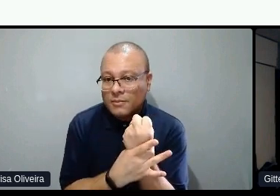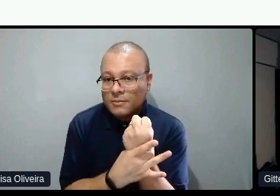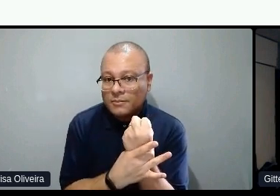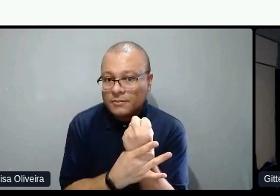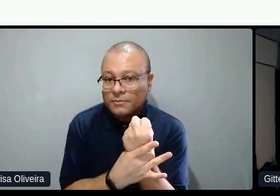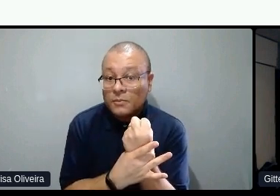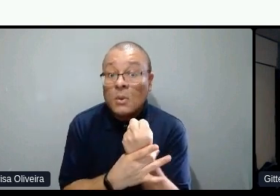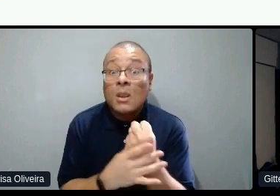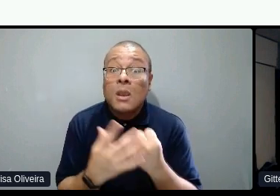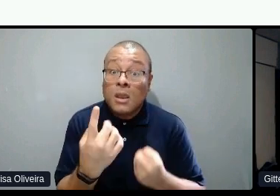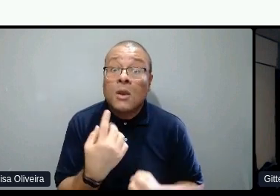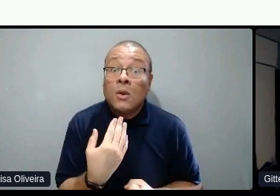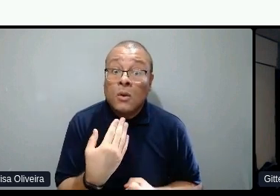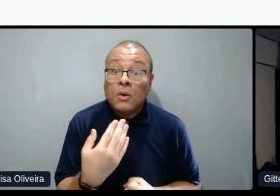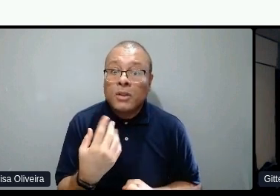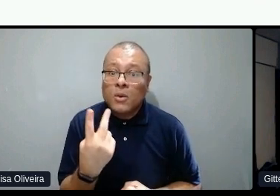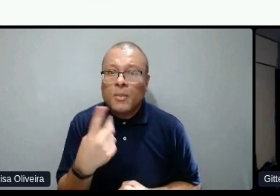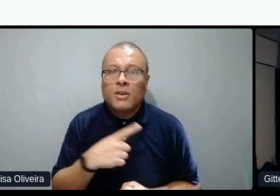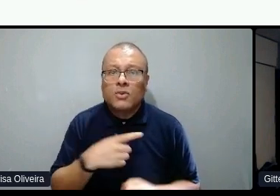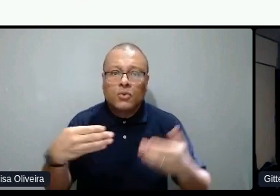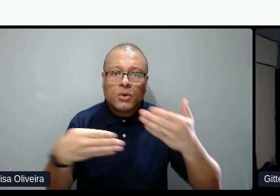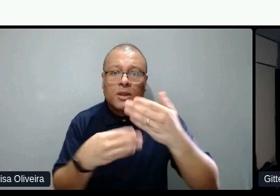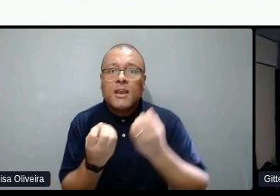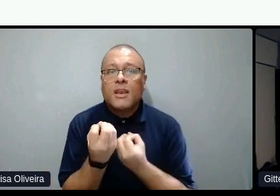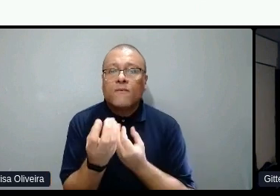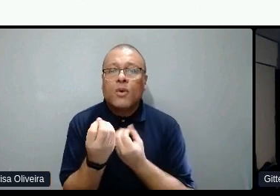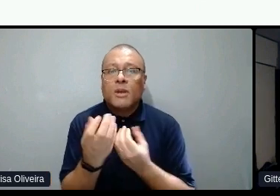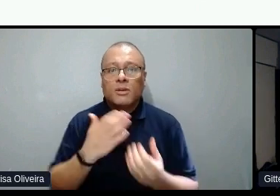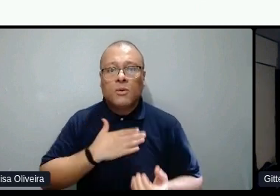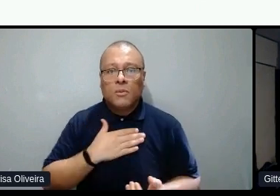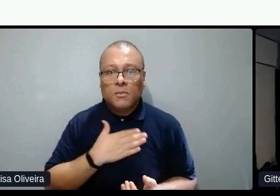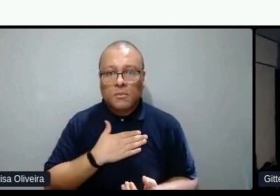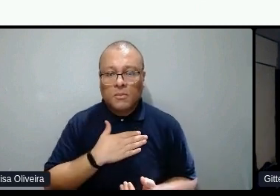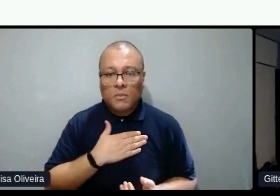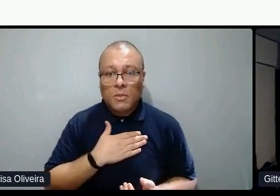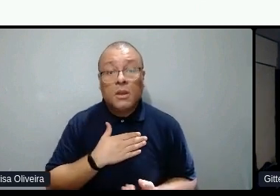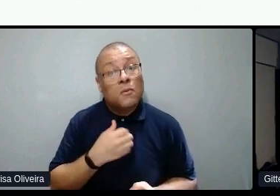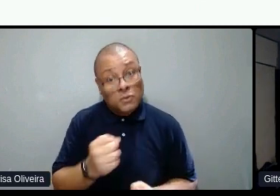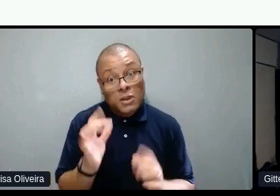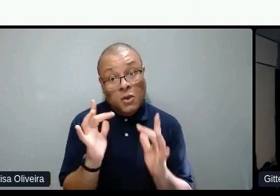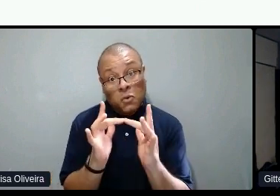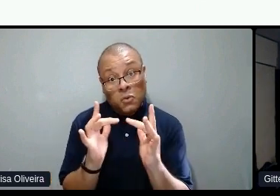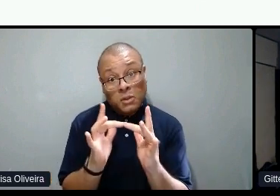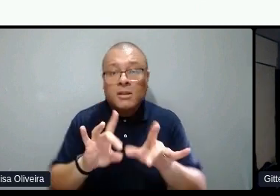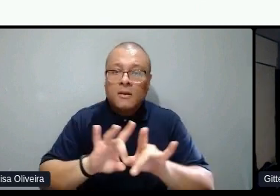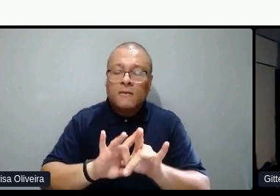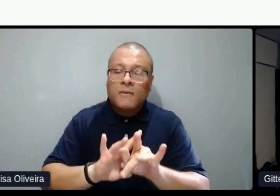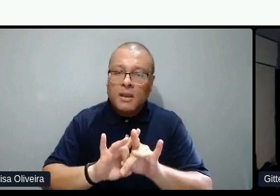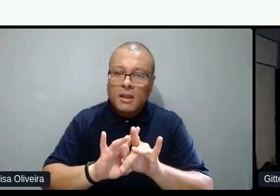I only skipped 2 slides. My information is here if you want to contact me later.